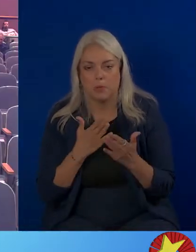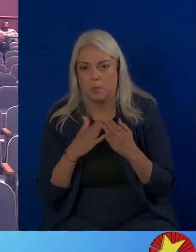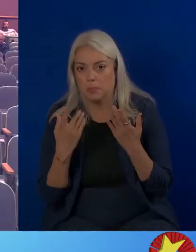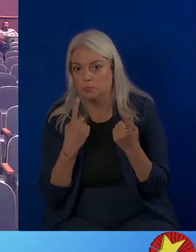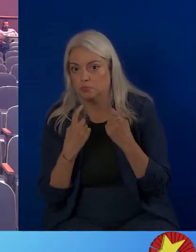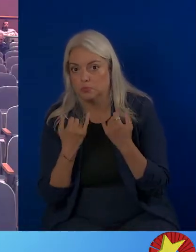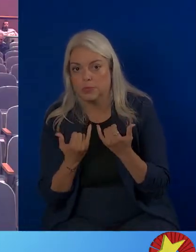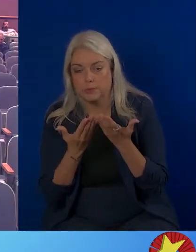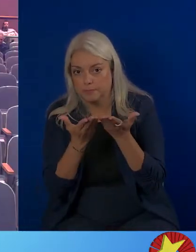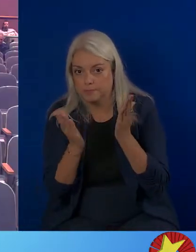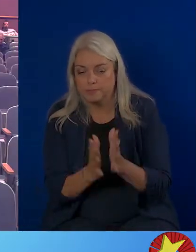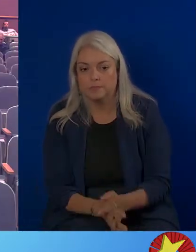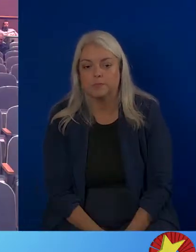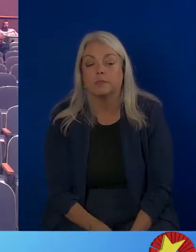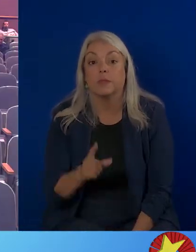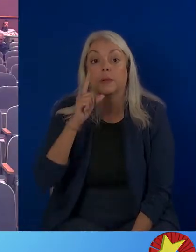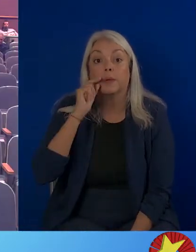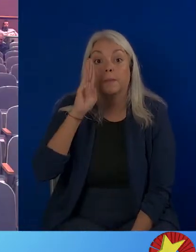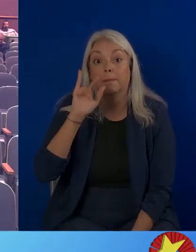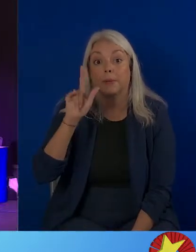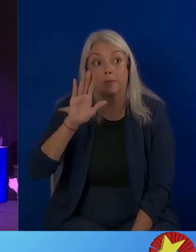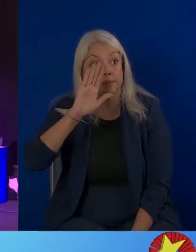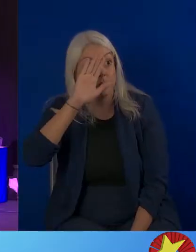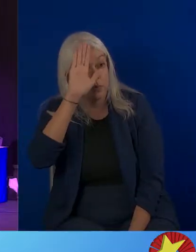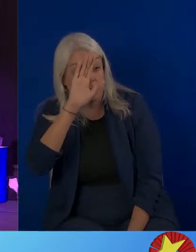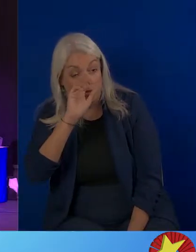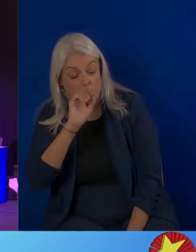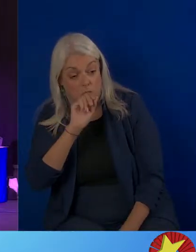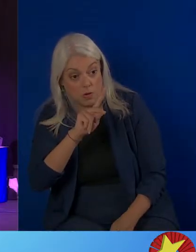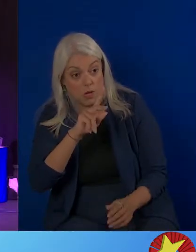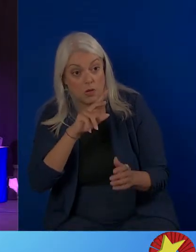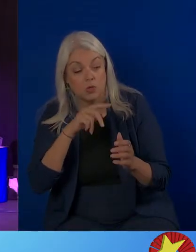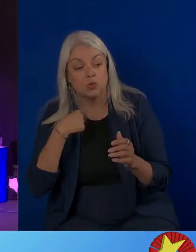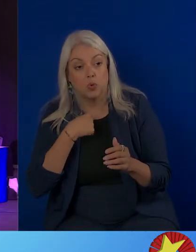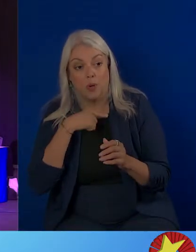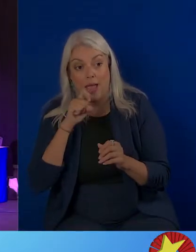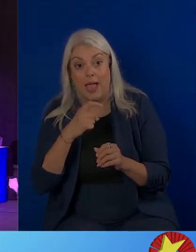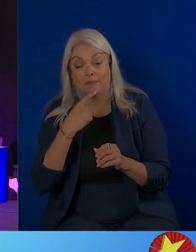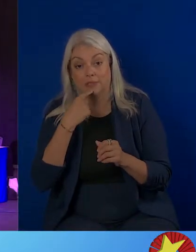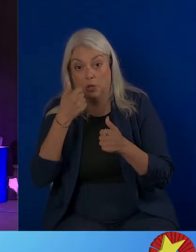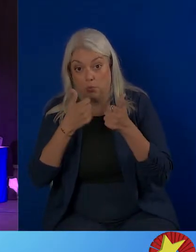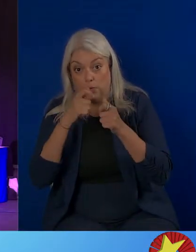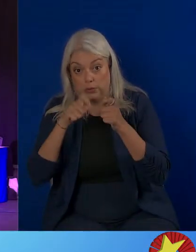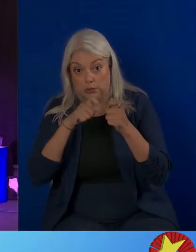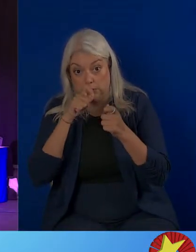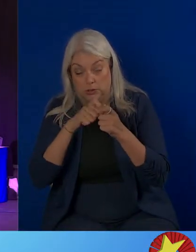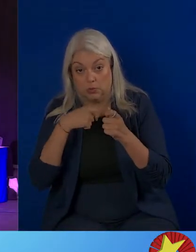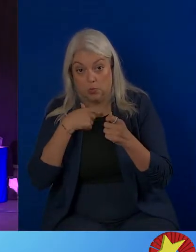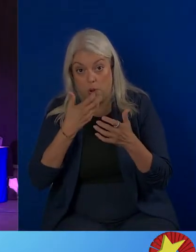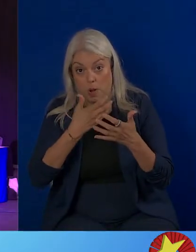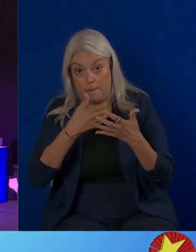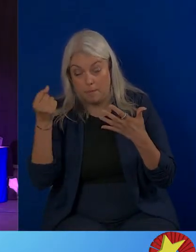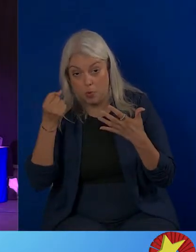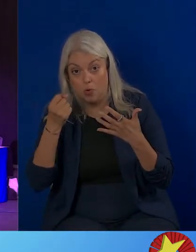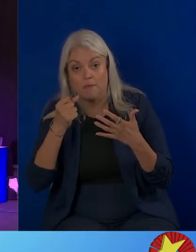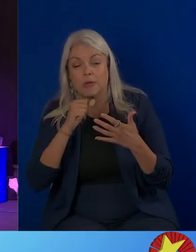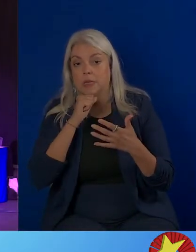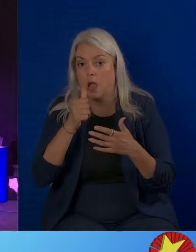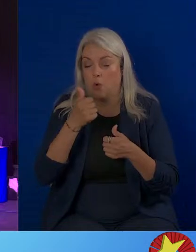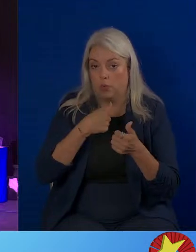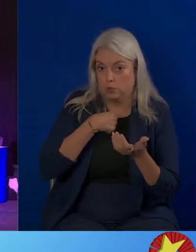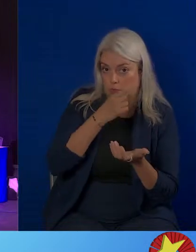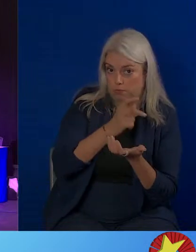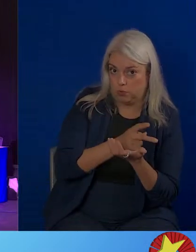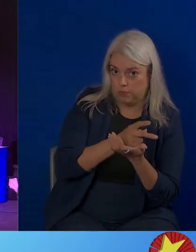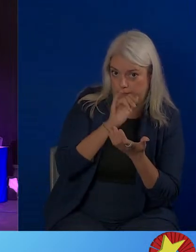right now if there's any. So this is Bill again. So we have to say which ones we're going to pull rather than which ones we would approve?